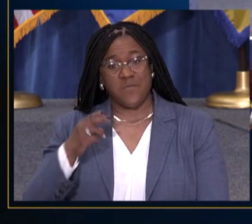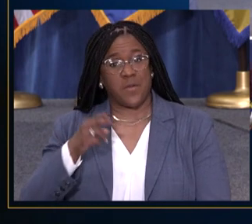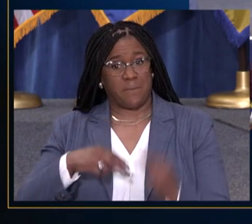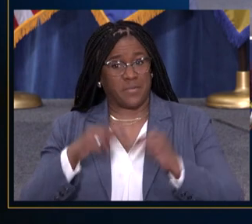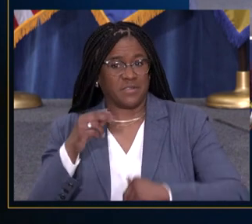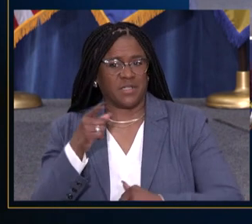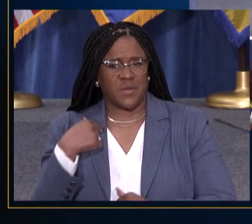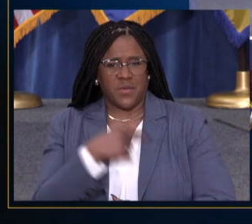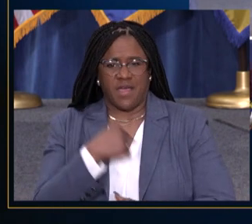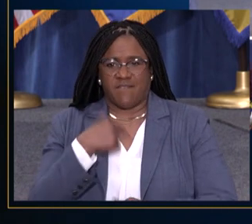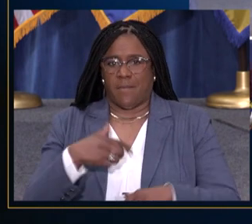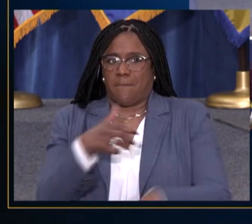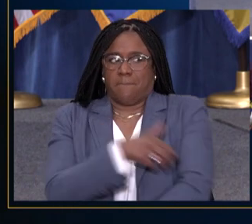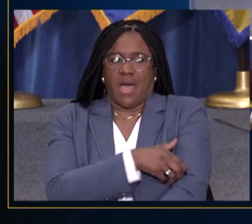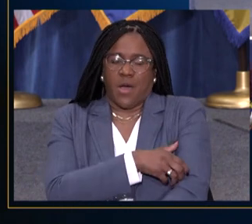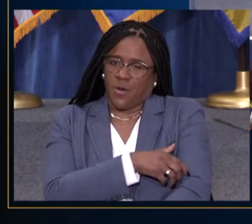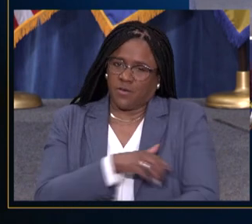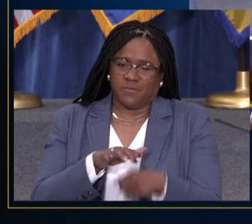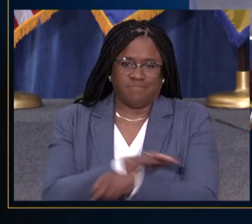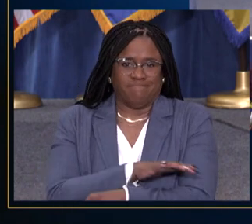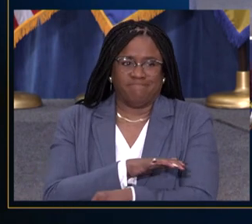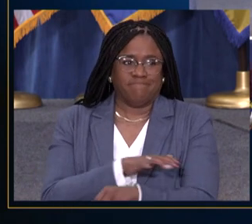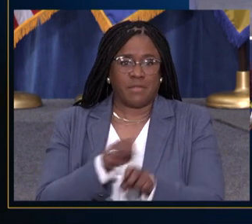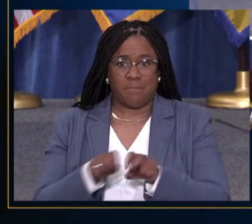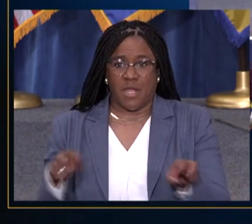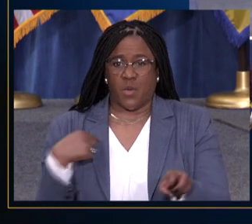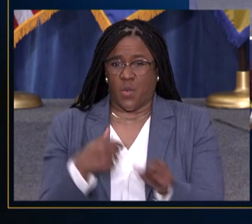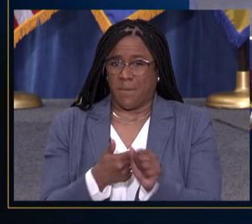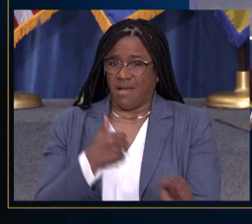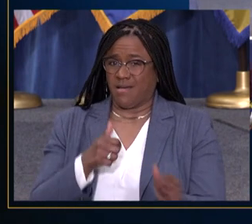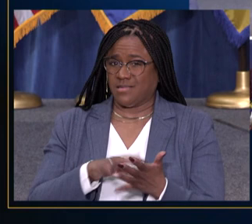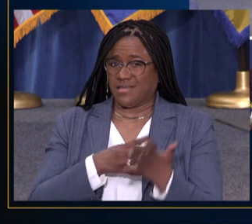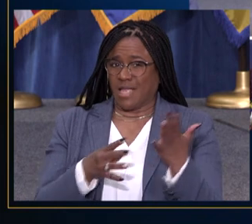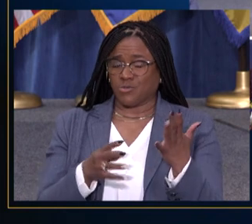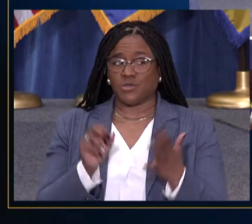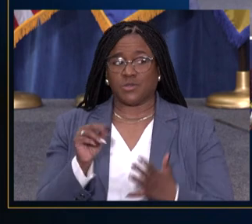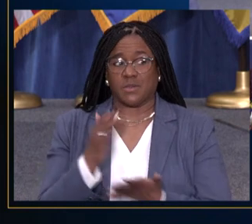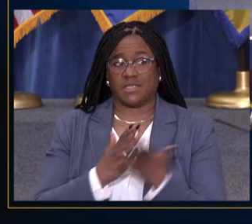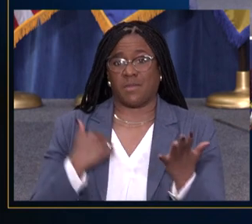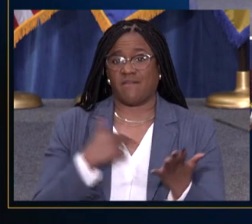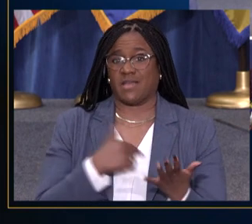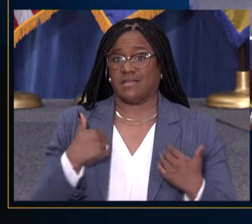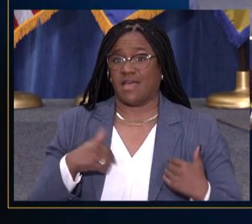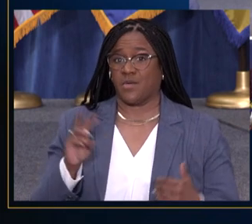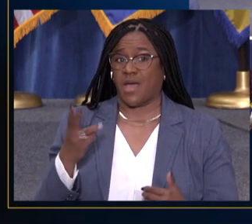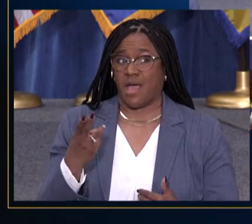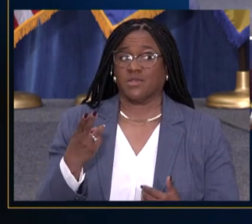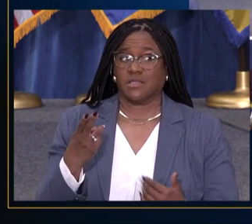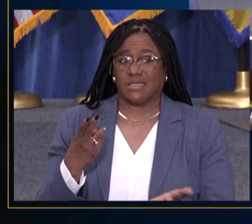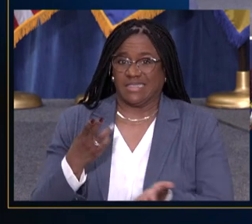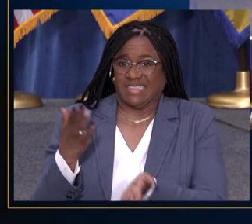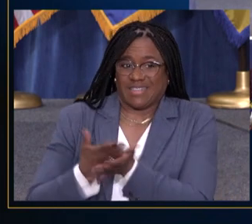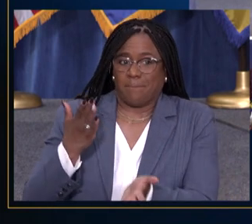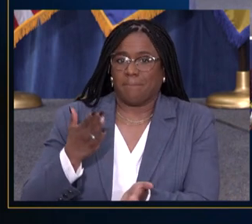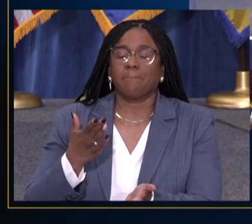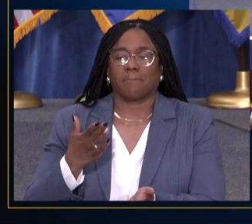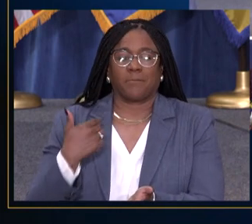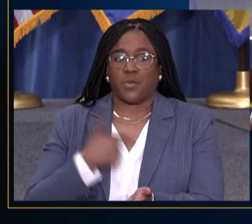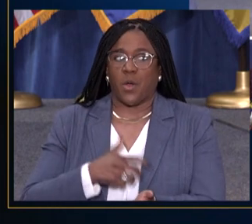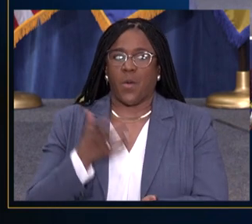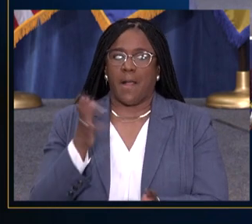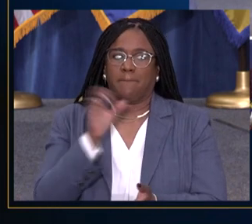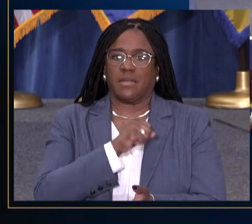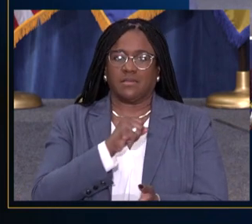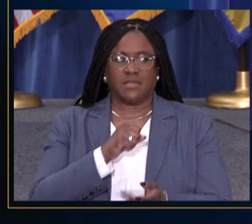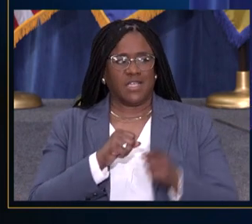We have a power-packed panel, and we're running a little bit behind, and some of us have White House hard stops, so we don't want to miss those.